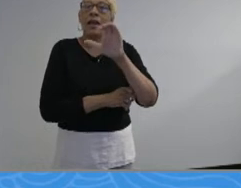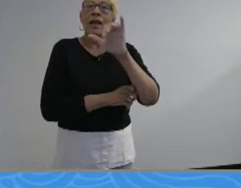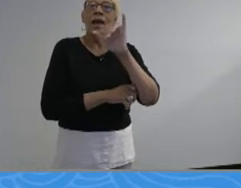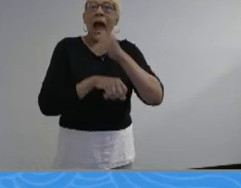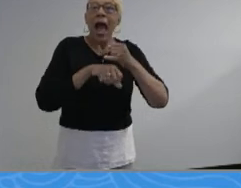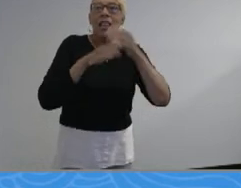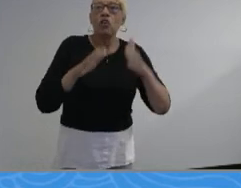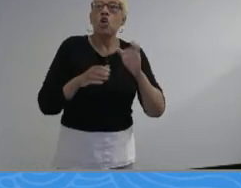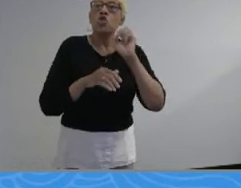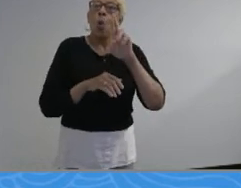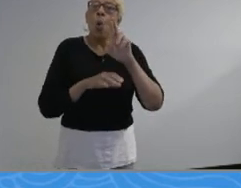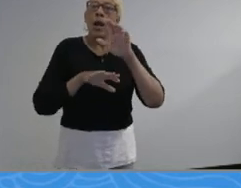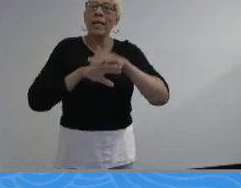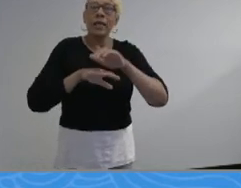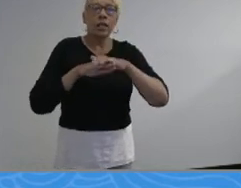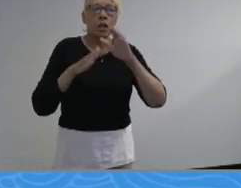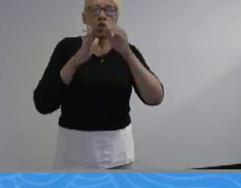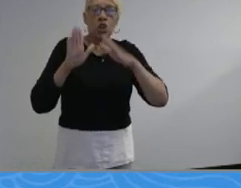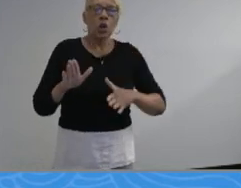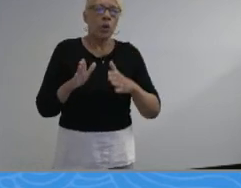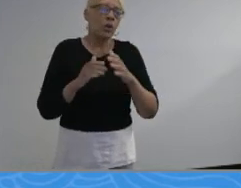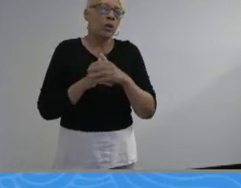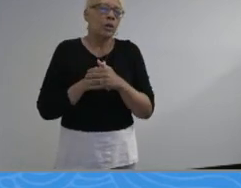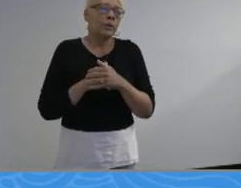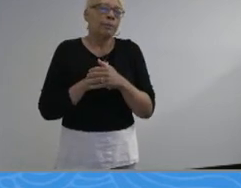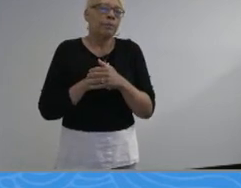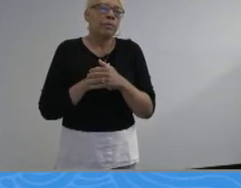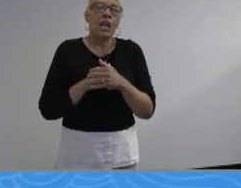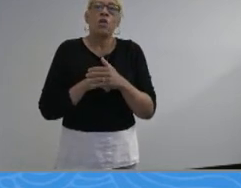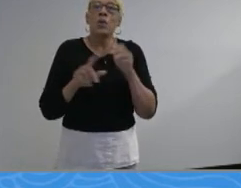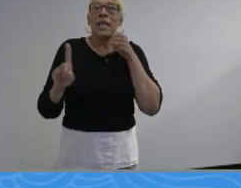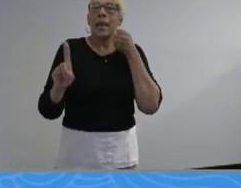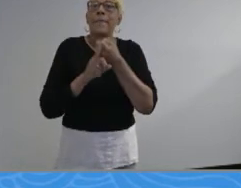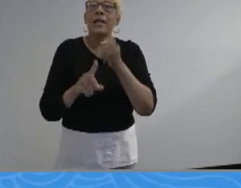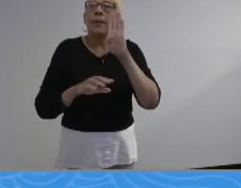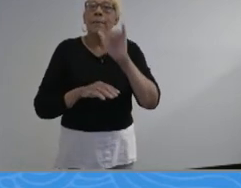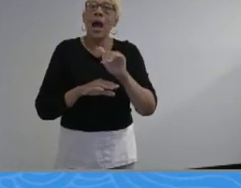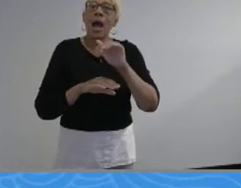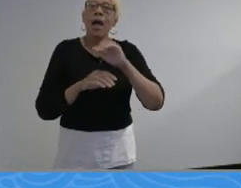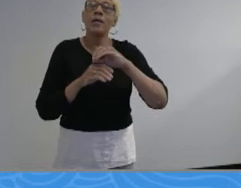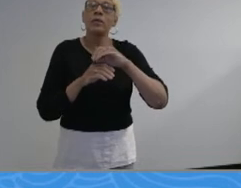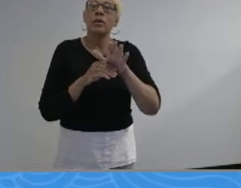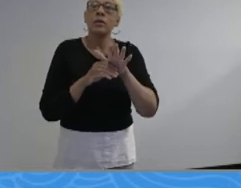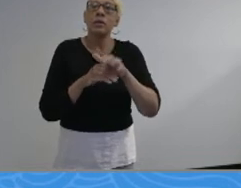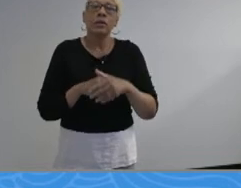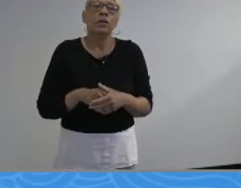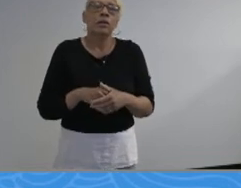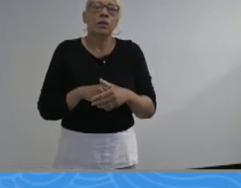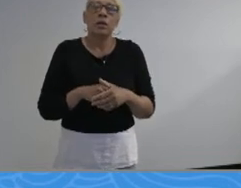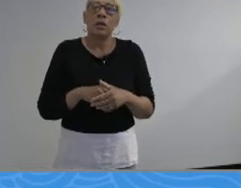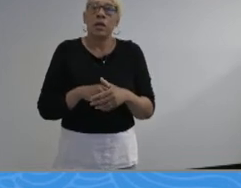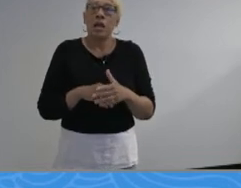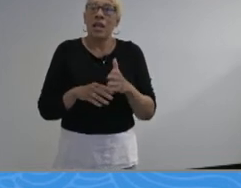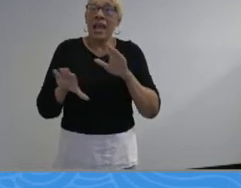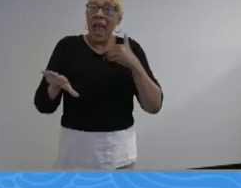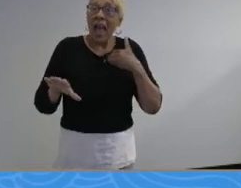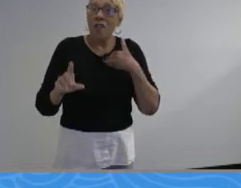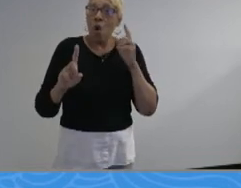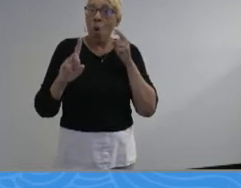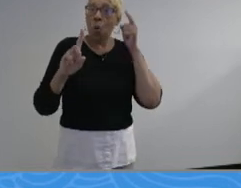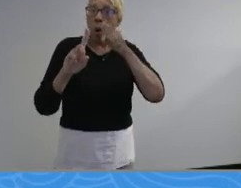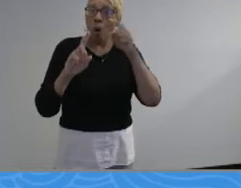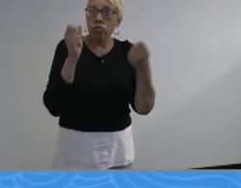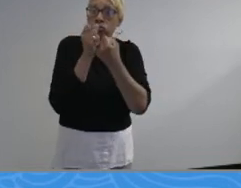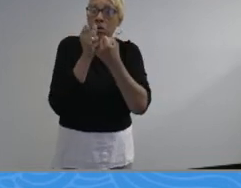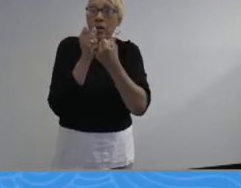English learners have particularly and disproportionately been impacted by the pandemic, does it have a goal around that? Should it? If